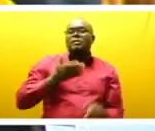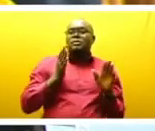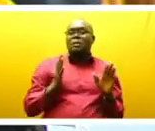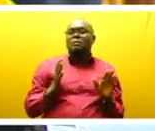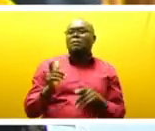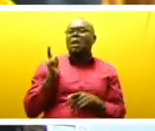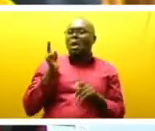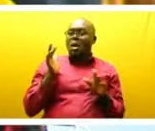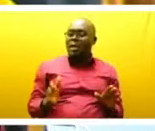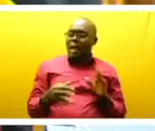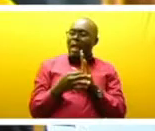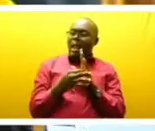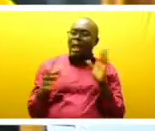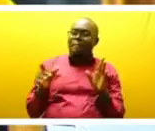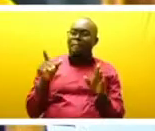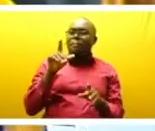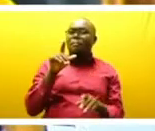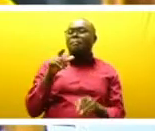Rengo.